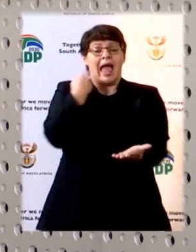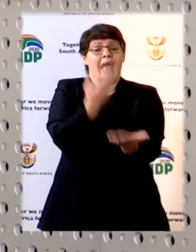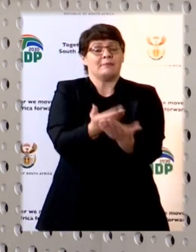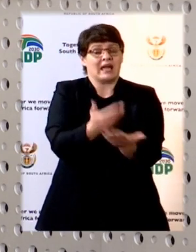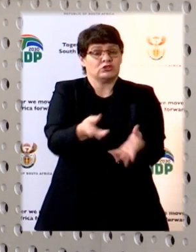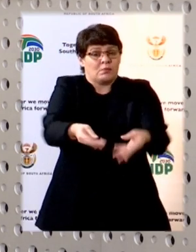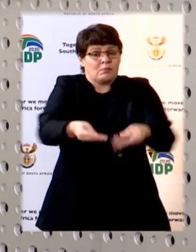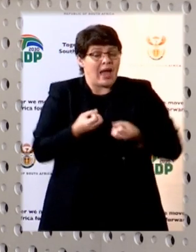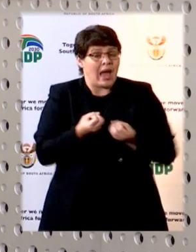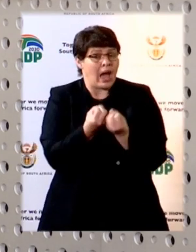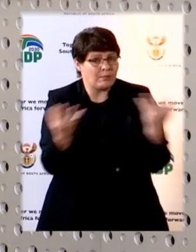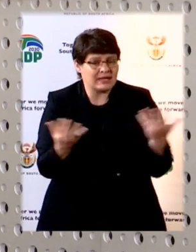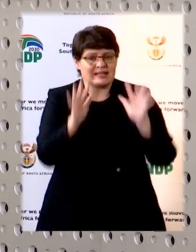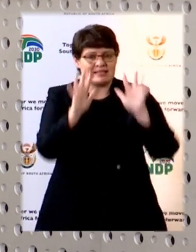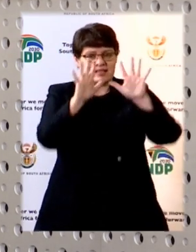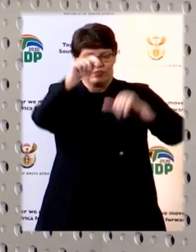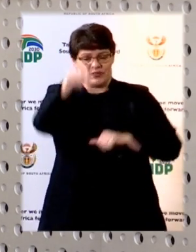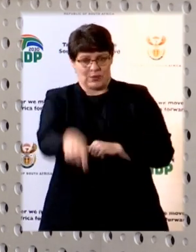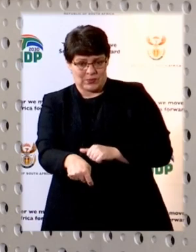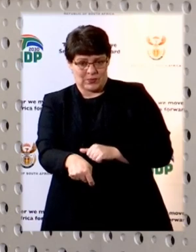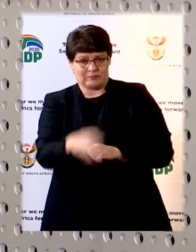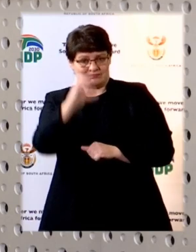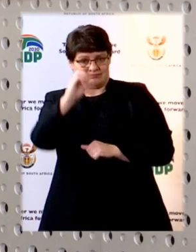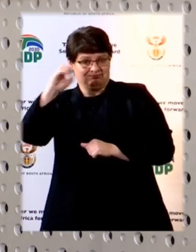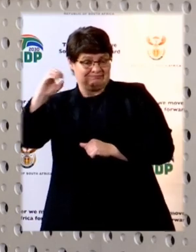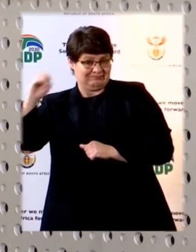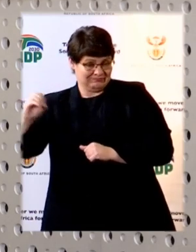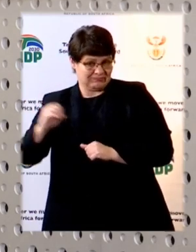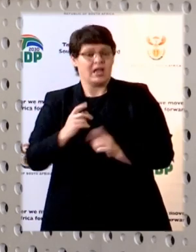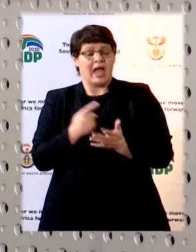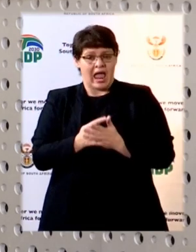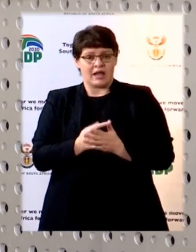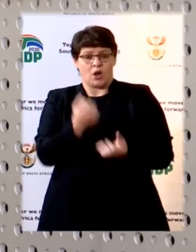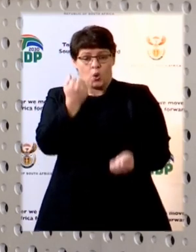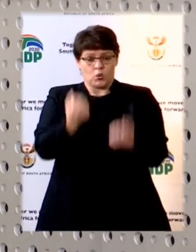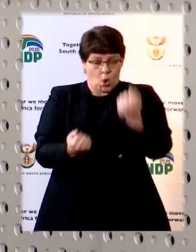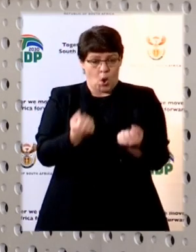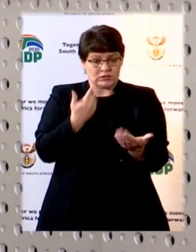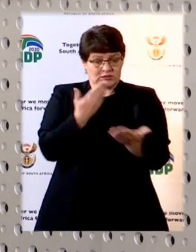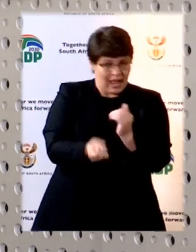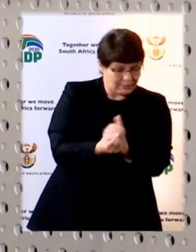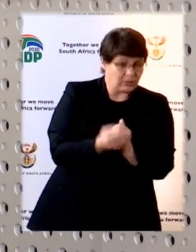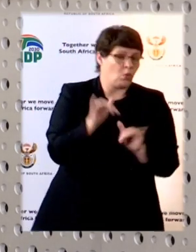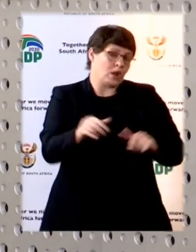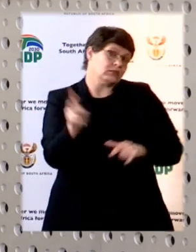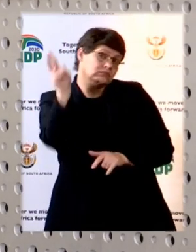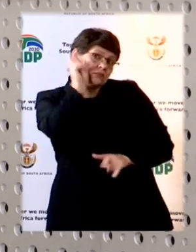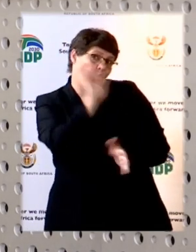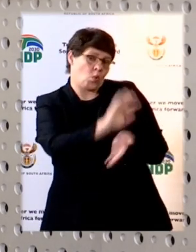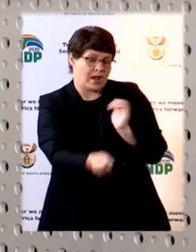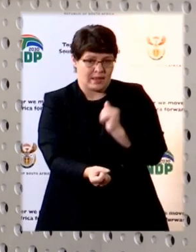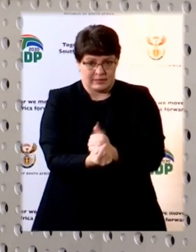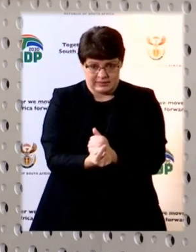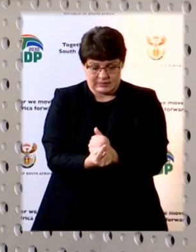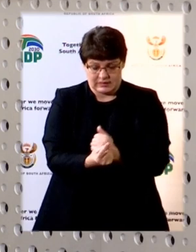were received, and the court proceedings took place this morning, and we're waiting the outcome from the court.